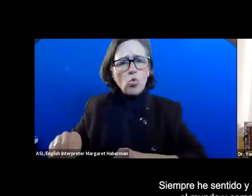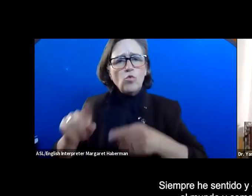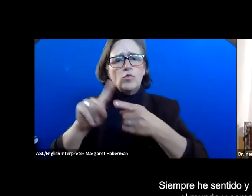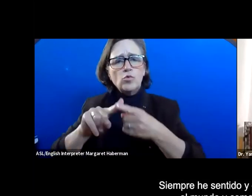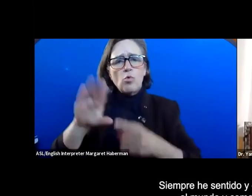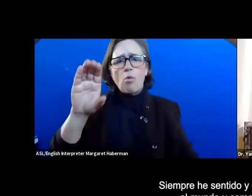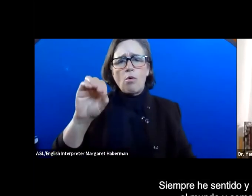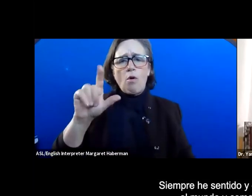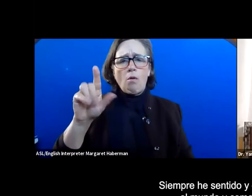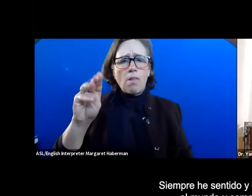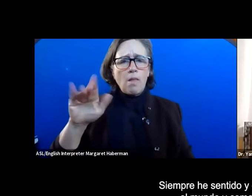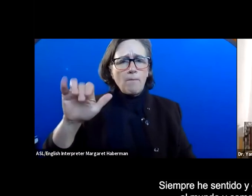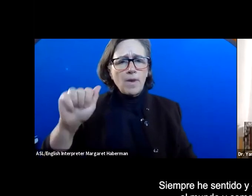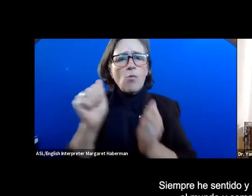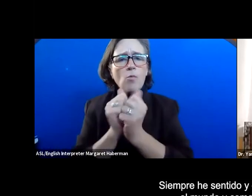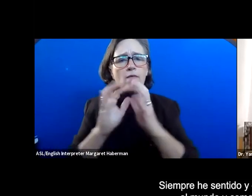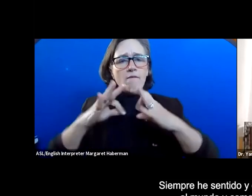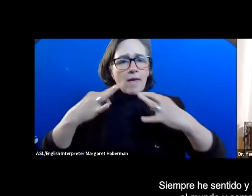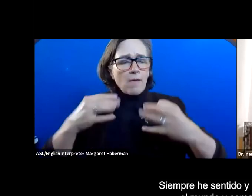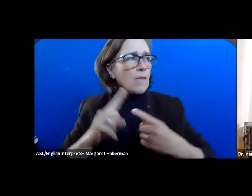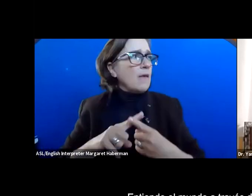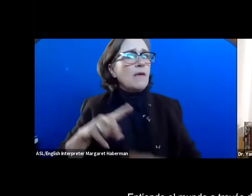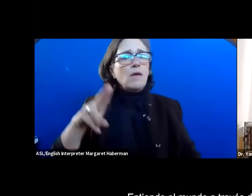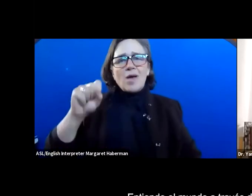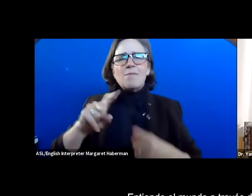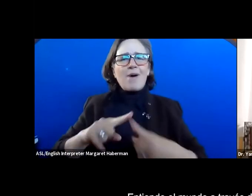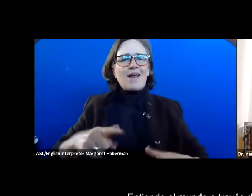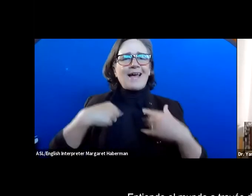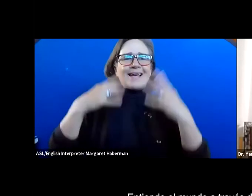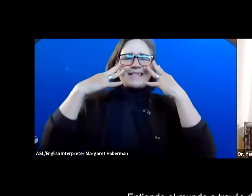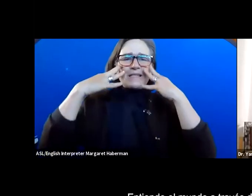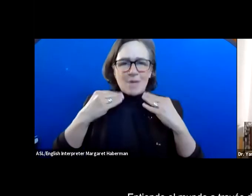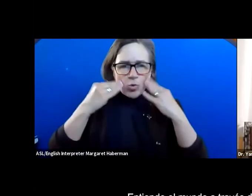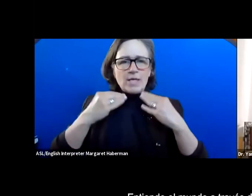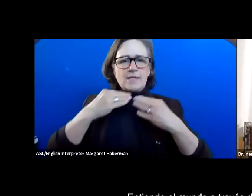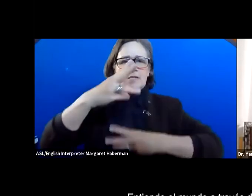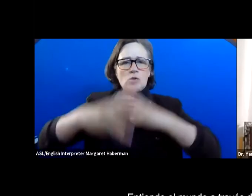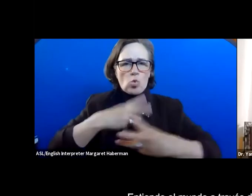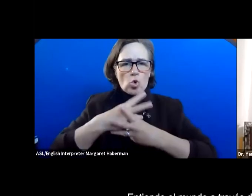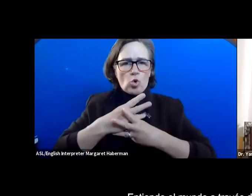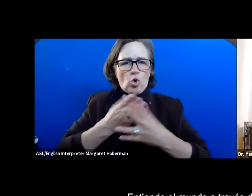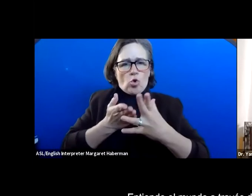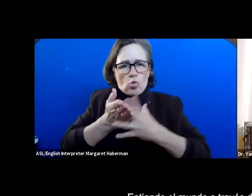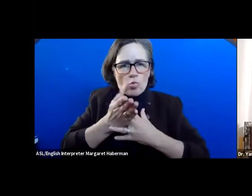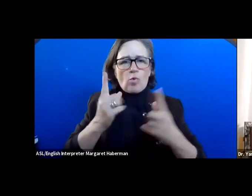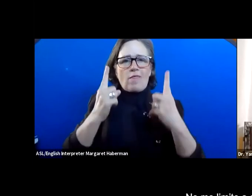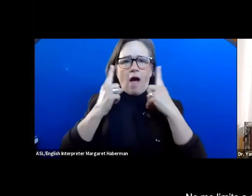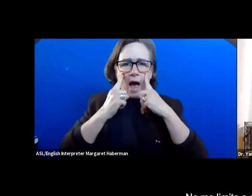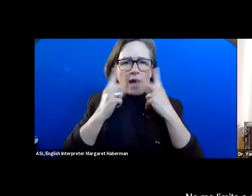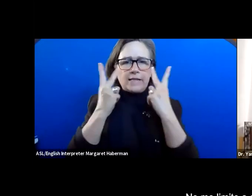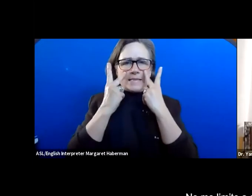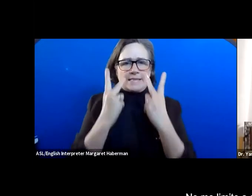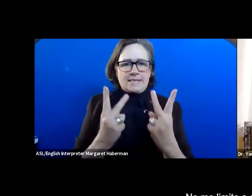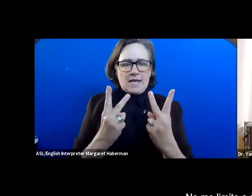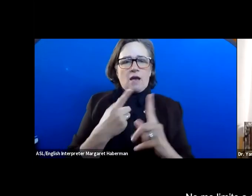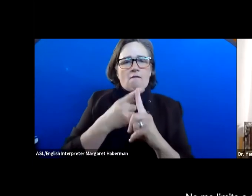and experienced the world and as a Palestinian. I understand the world through the lens of Palestine. I don't